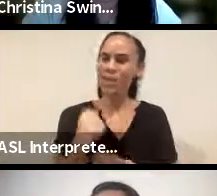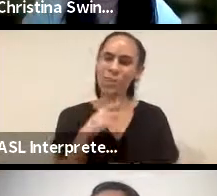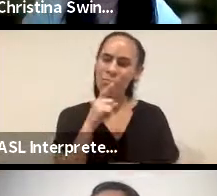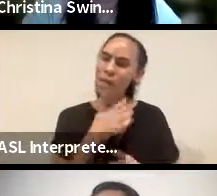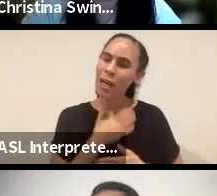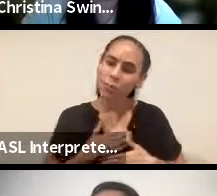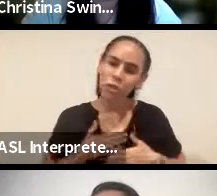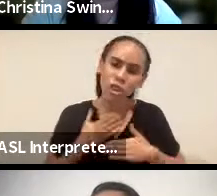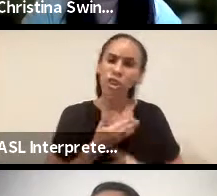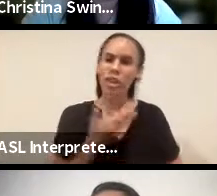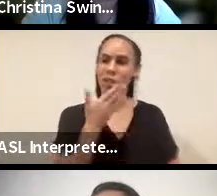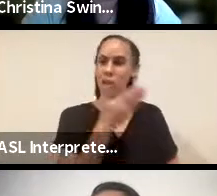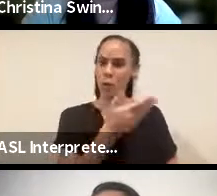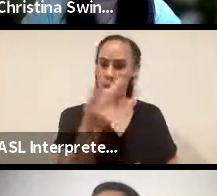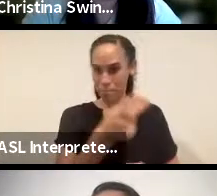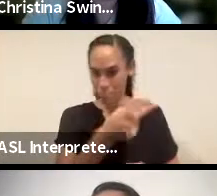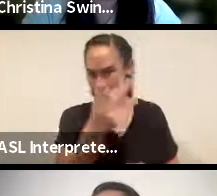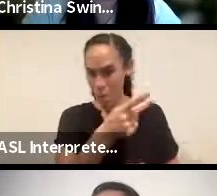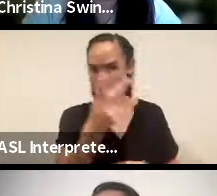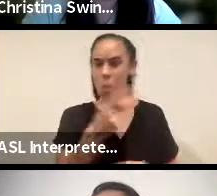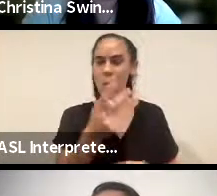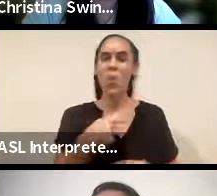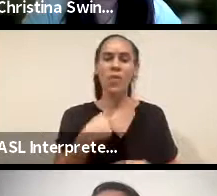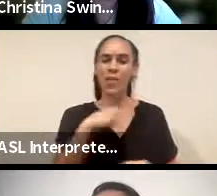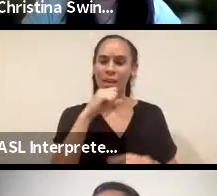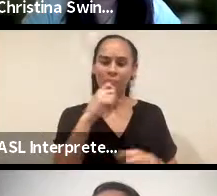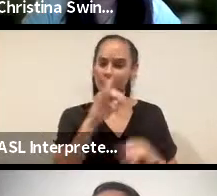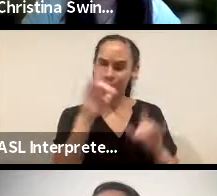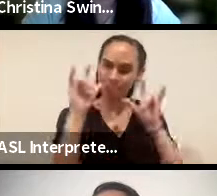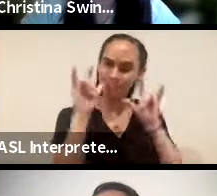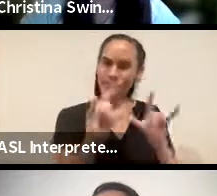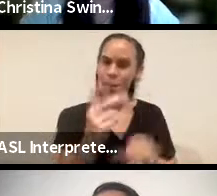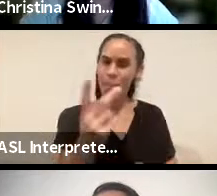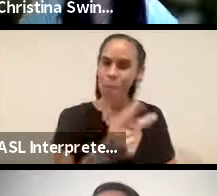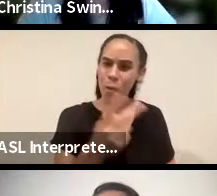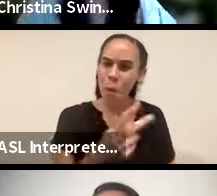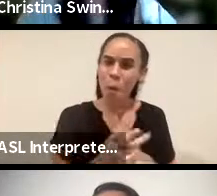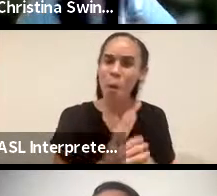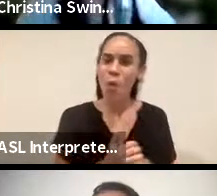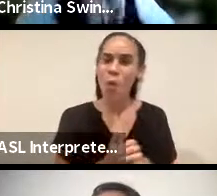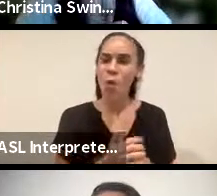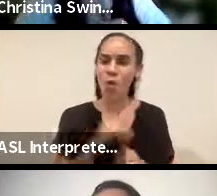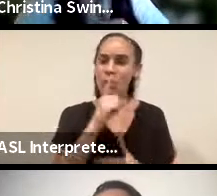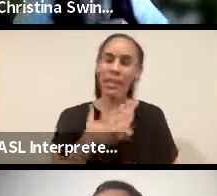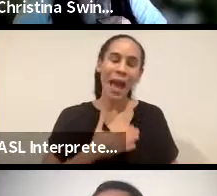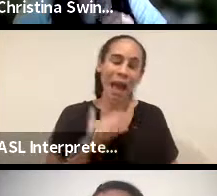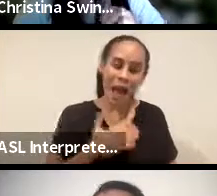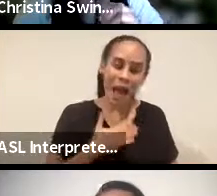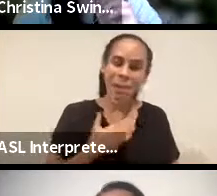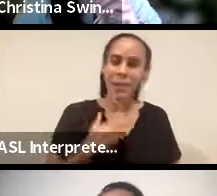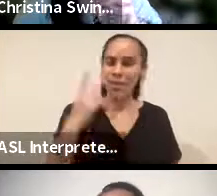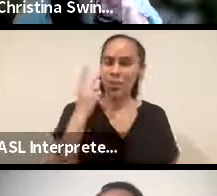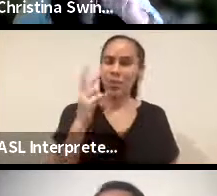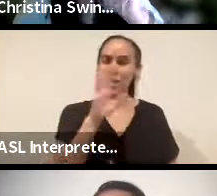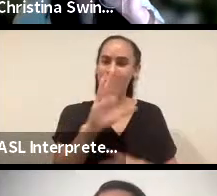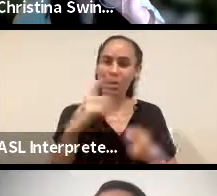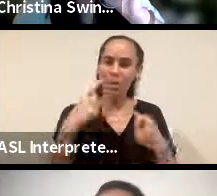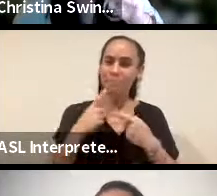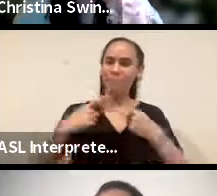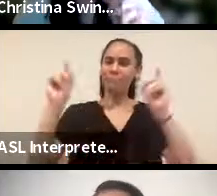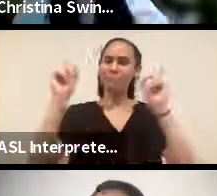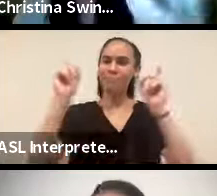you, Melinda and Wayne. I love you both. And I'm just so happy to see the success that you all